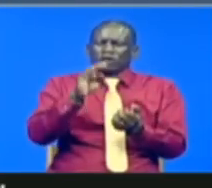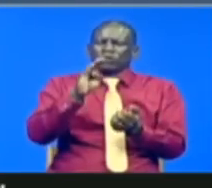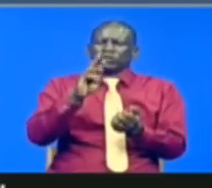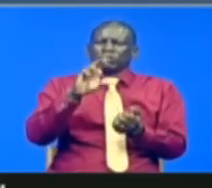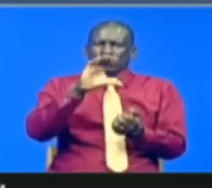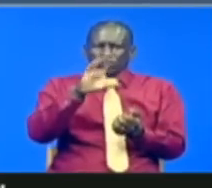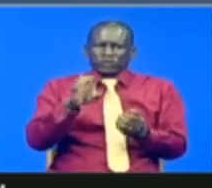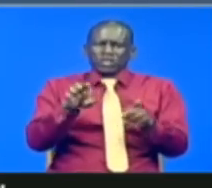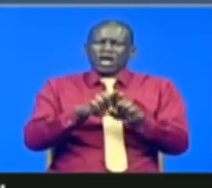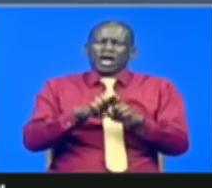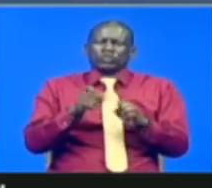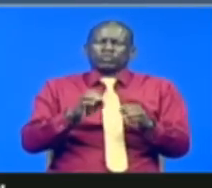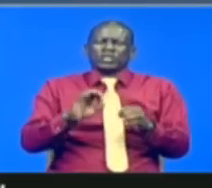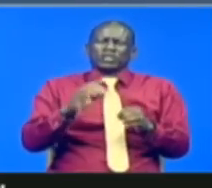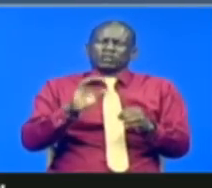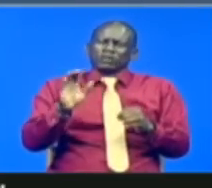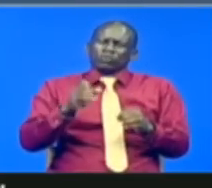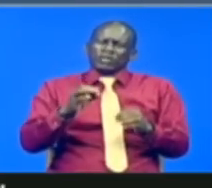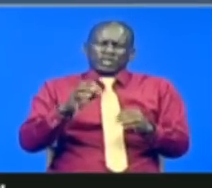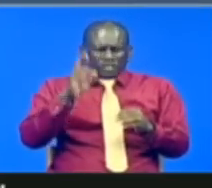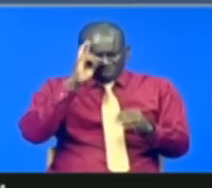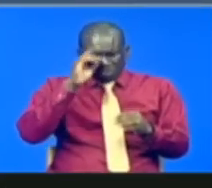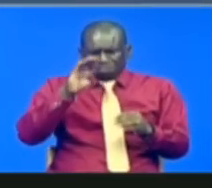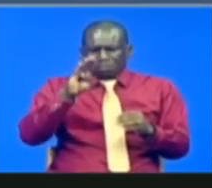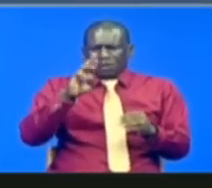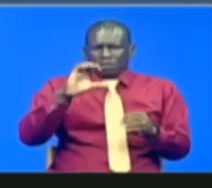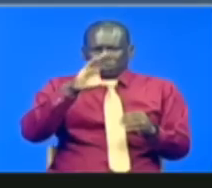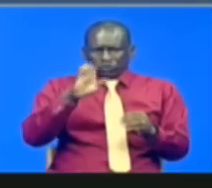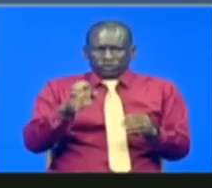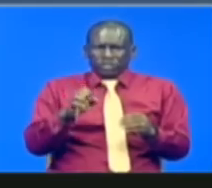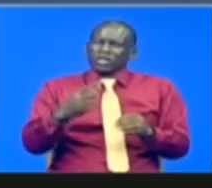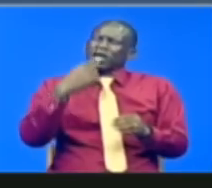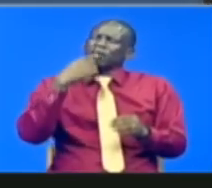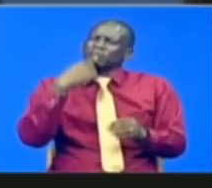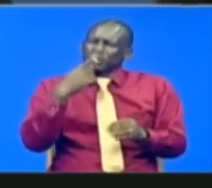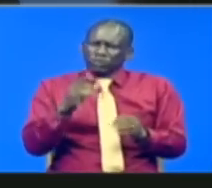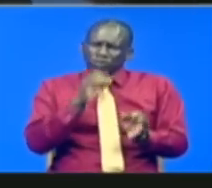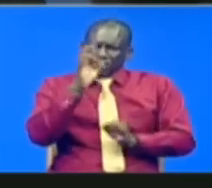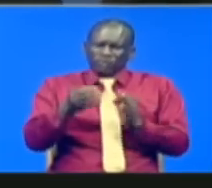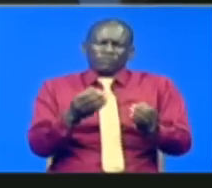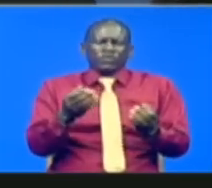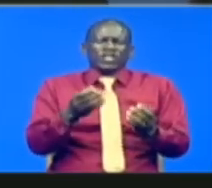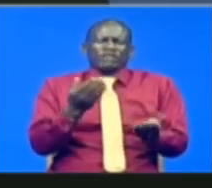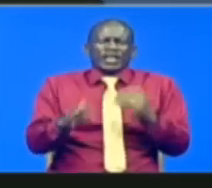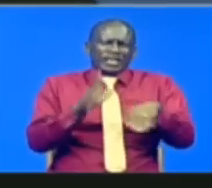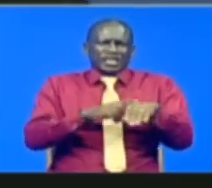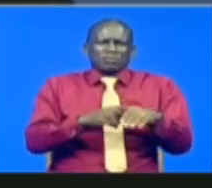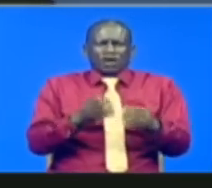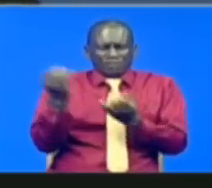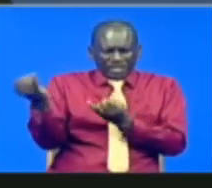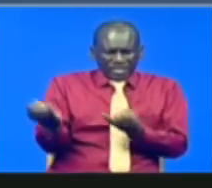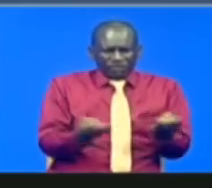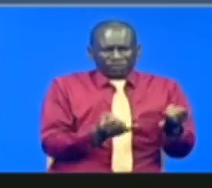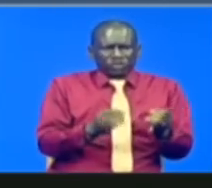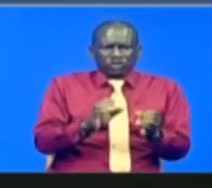farewell to Bruce, I want to remind you all, if you've ever eaten at Bruce's house, or if you've ever been invited to the